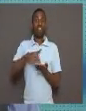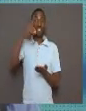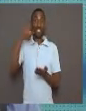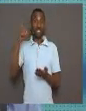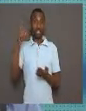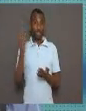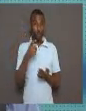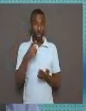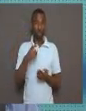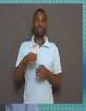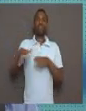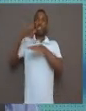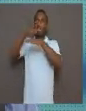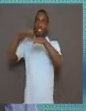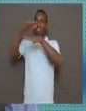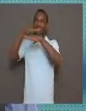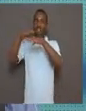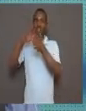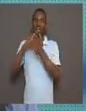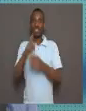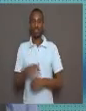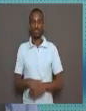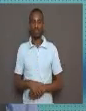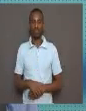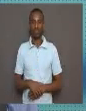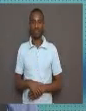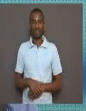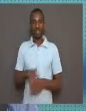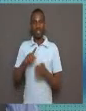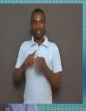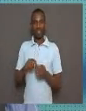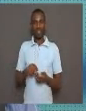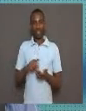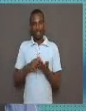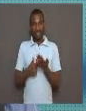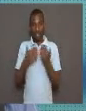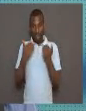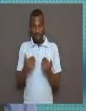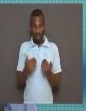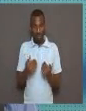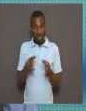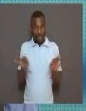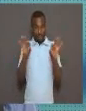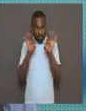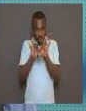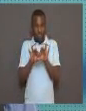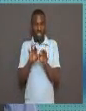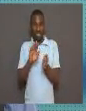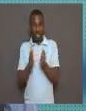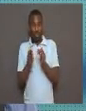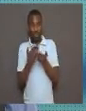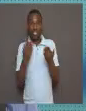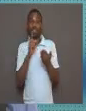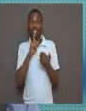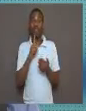Students, you can see why it would be important to know the density of various fluids.